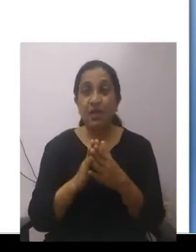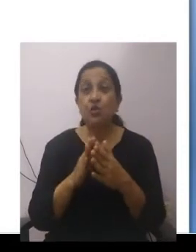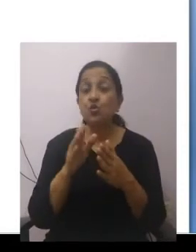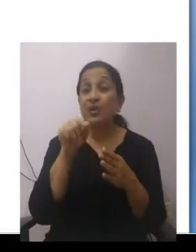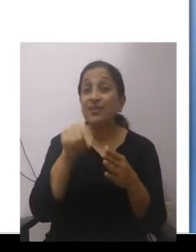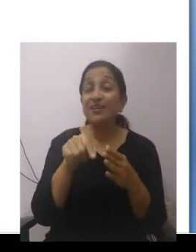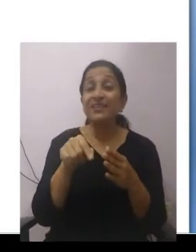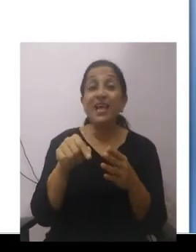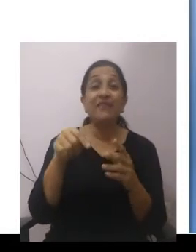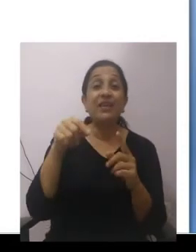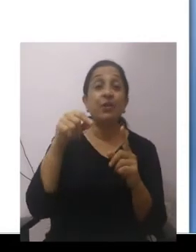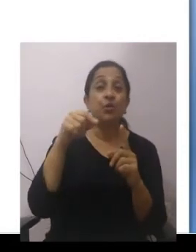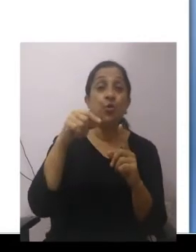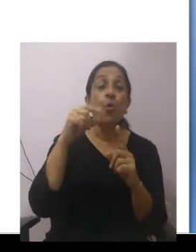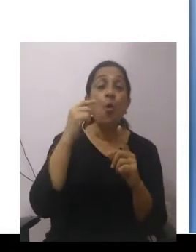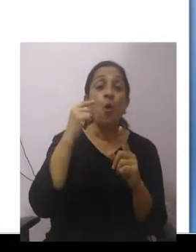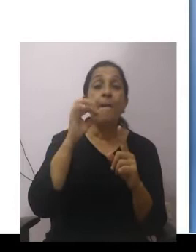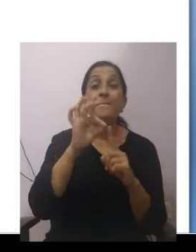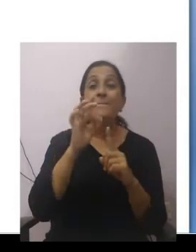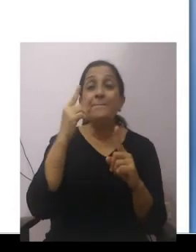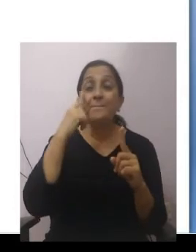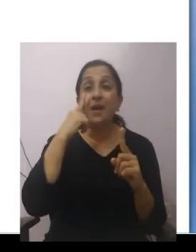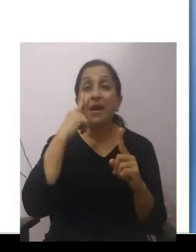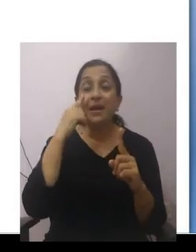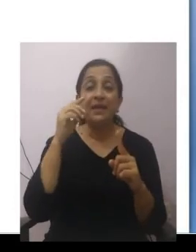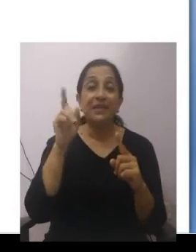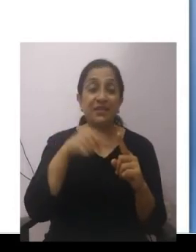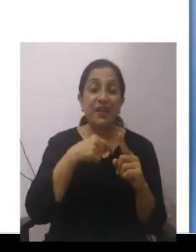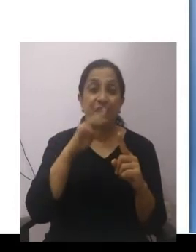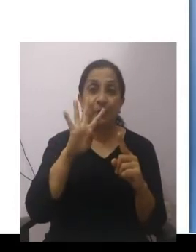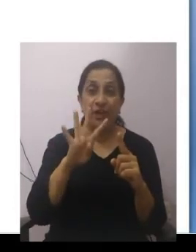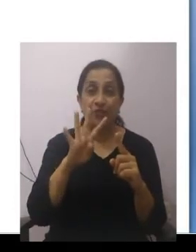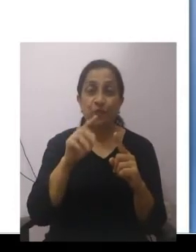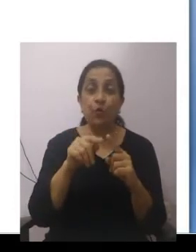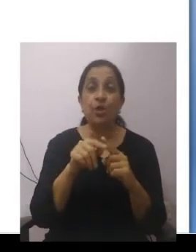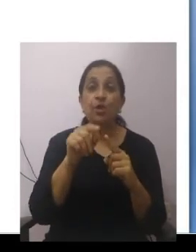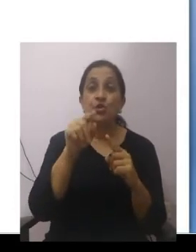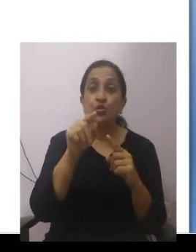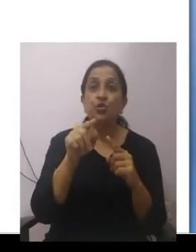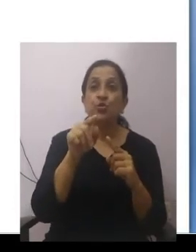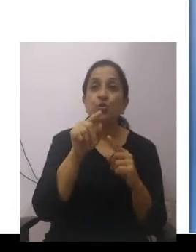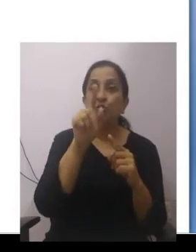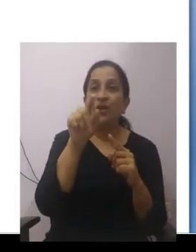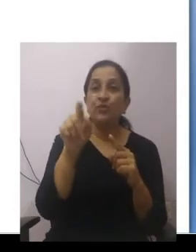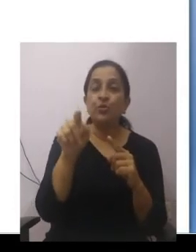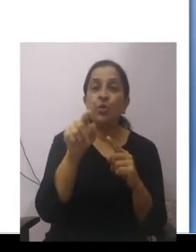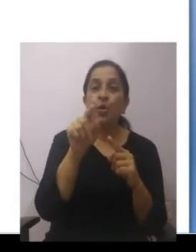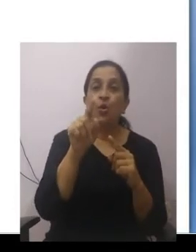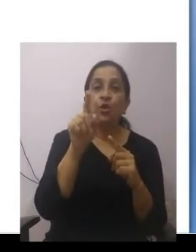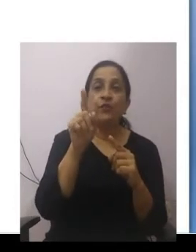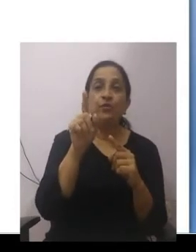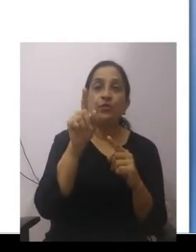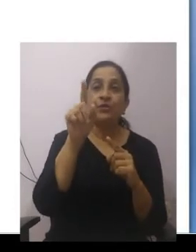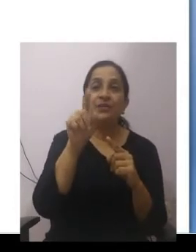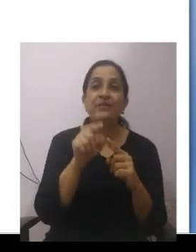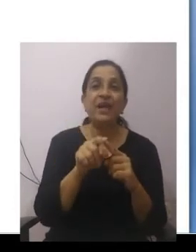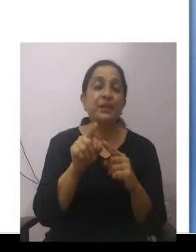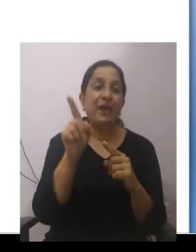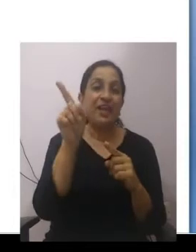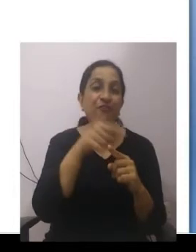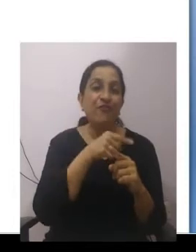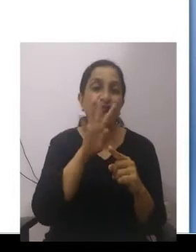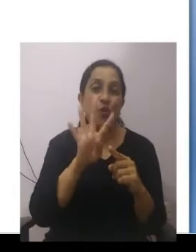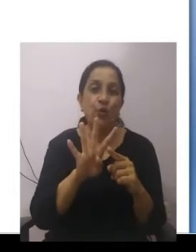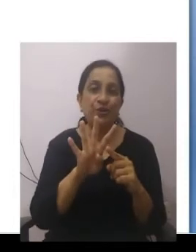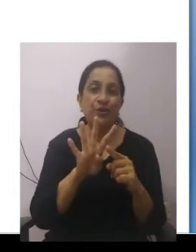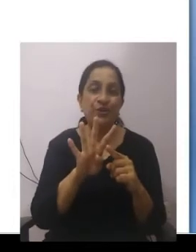given, answer they have asked in terms of degrees. So instead of pi, you straight away replace by 180. So here it will